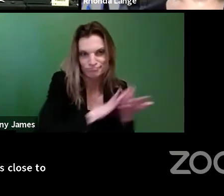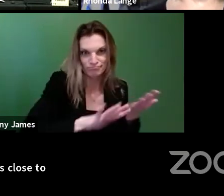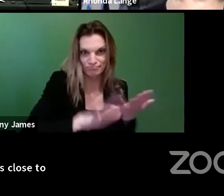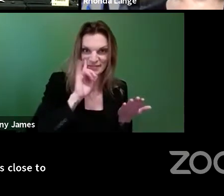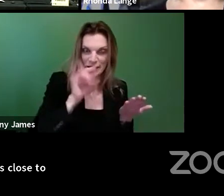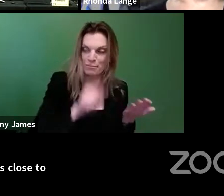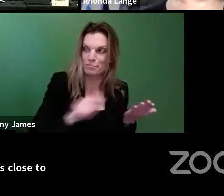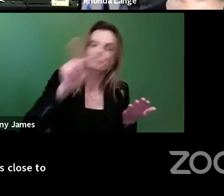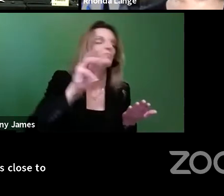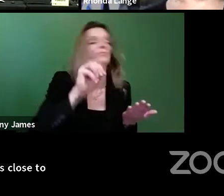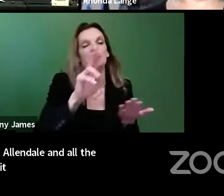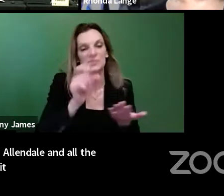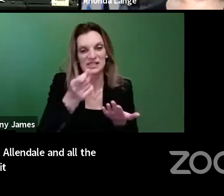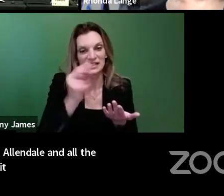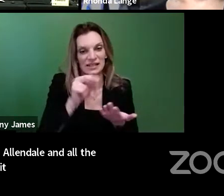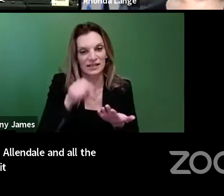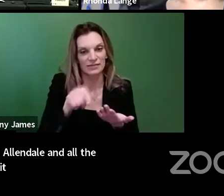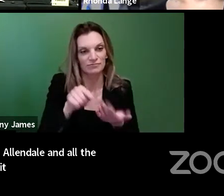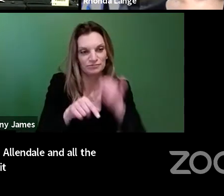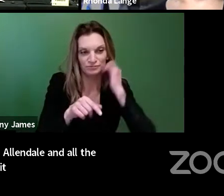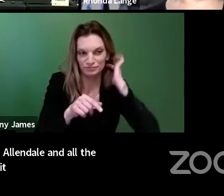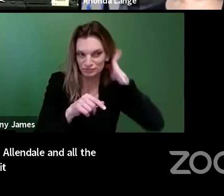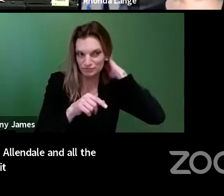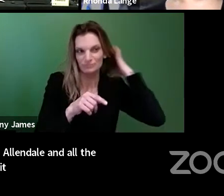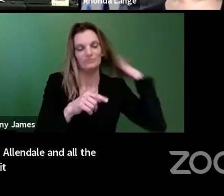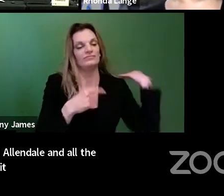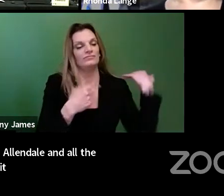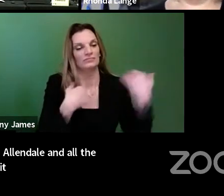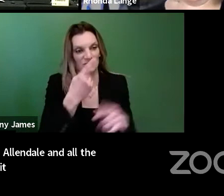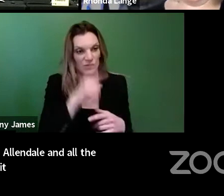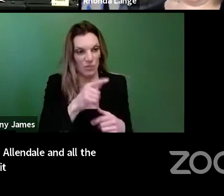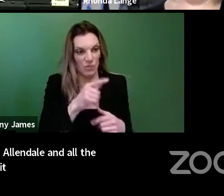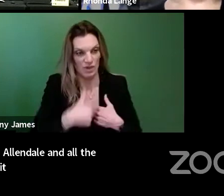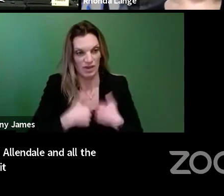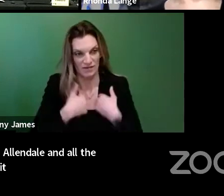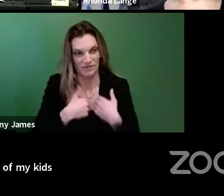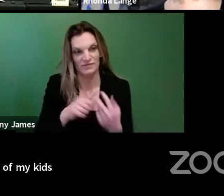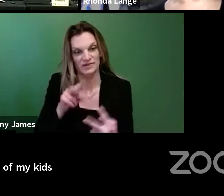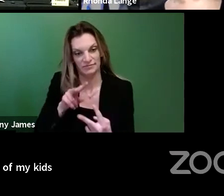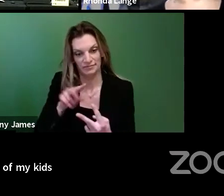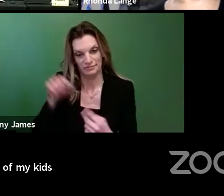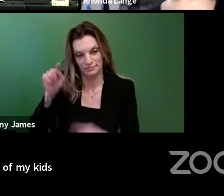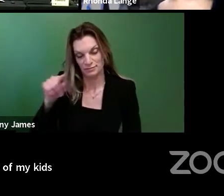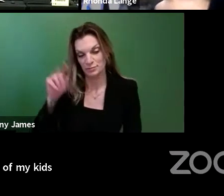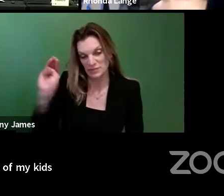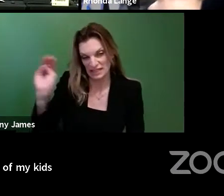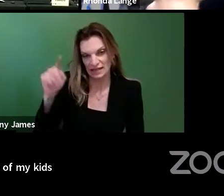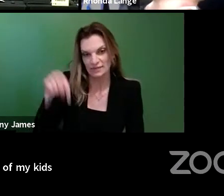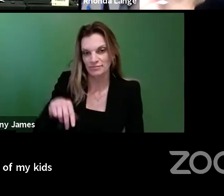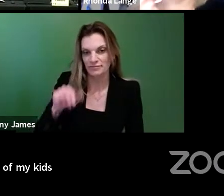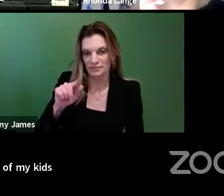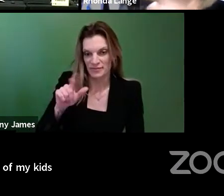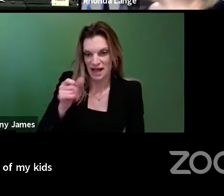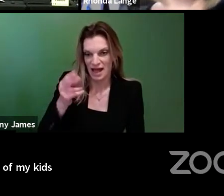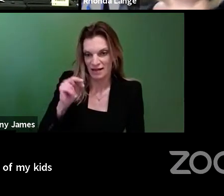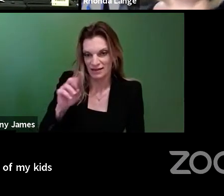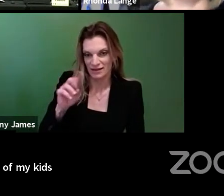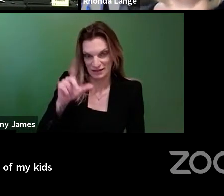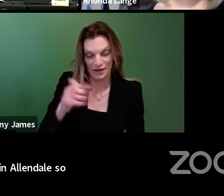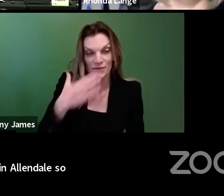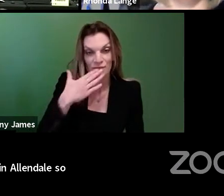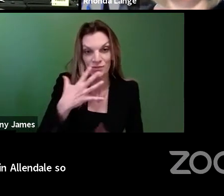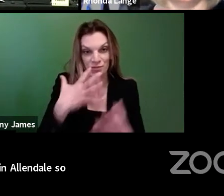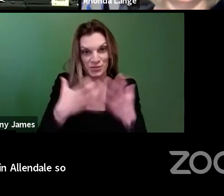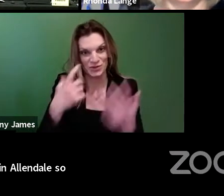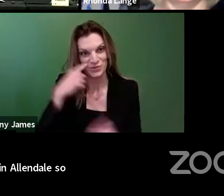Muskegon. So one of my kids lives in Grand Haven, one in Allendale. So thank you very much for being here,